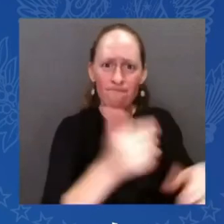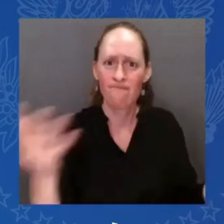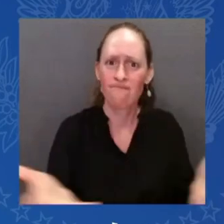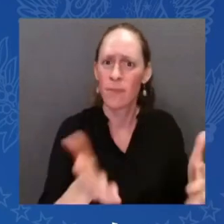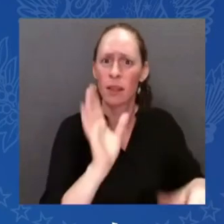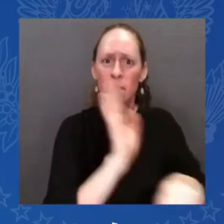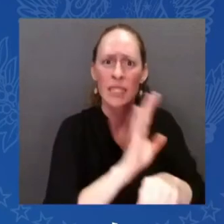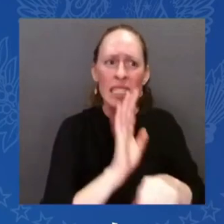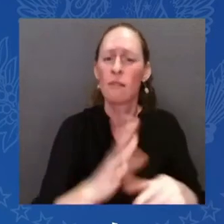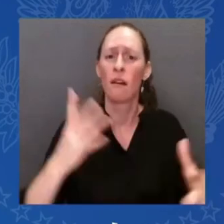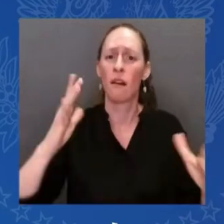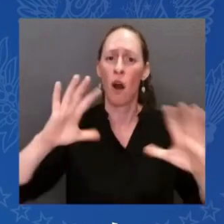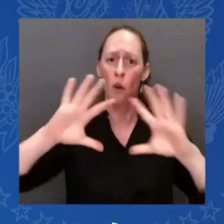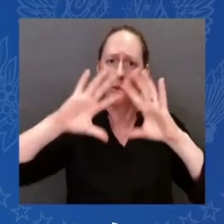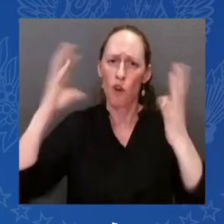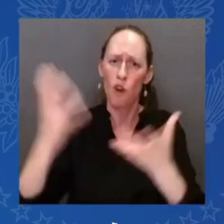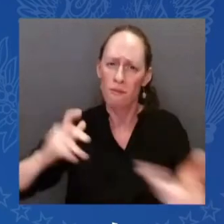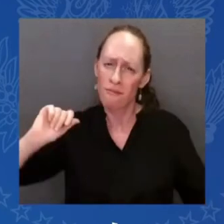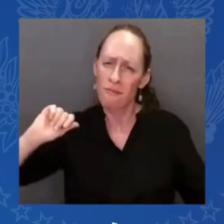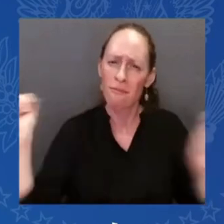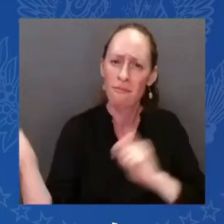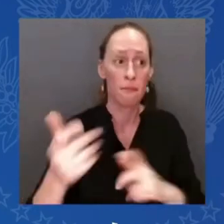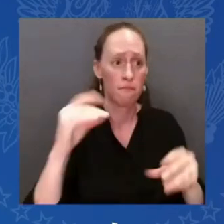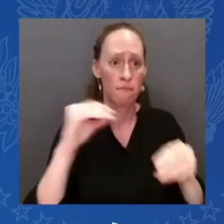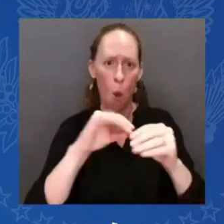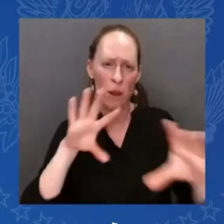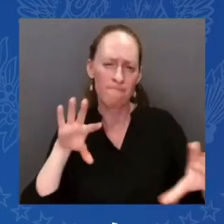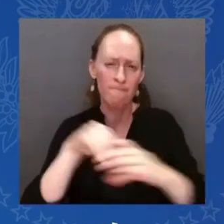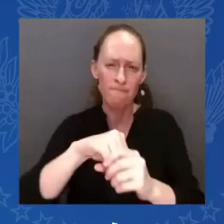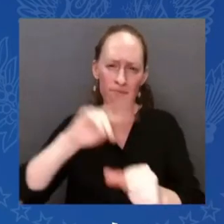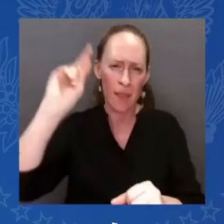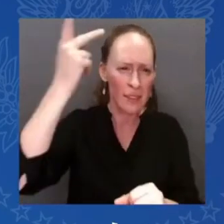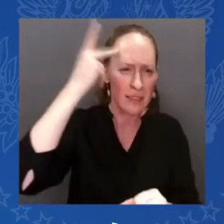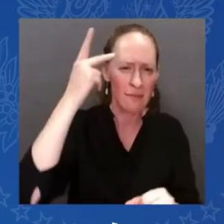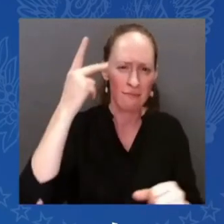We're honored to screen your movie here today.